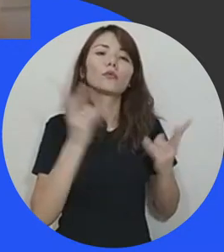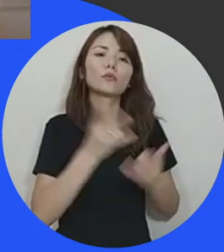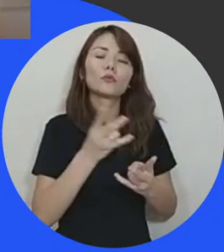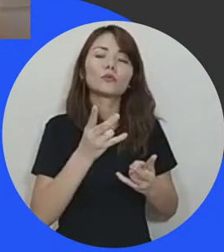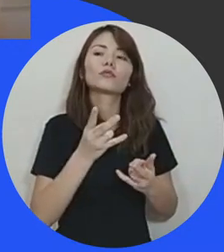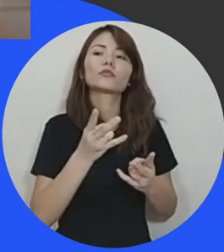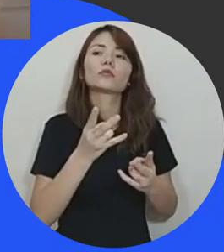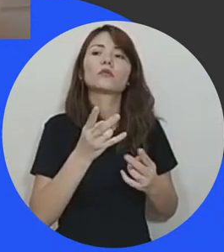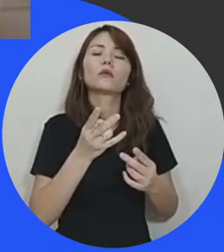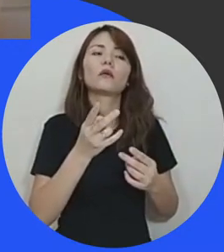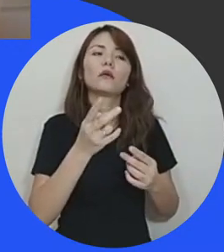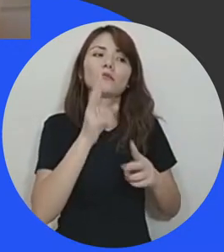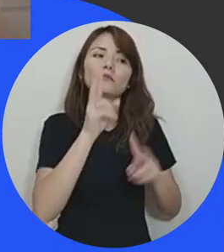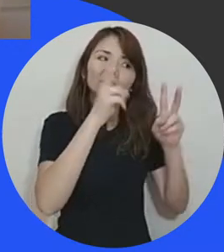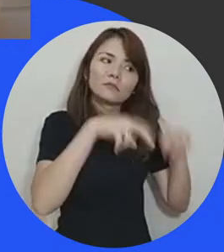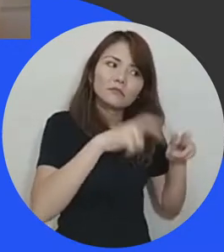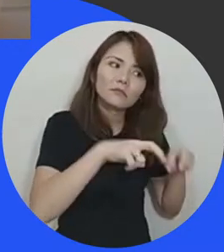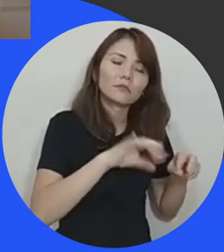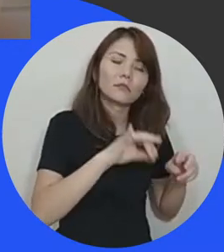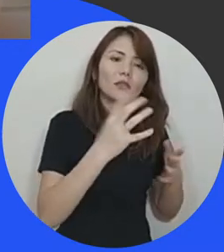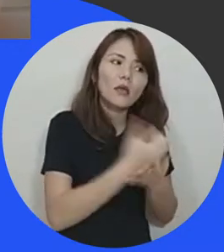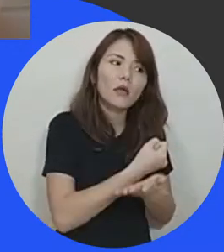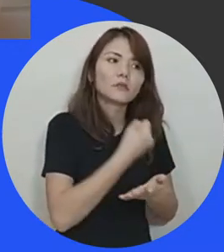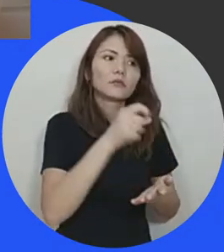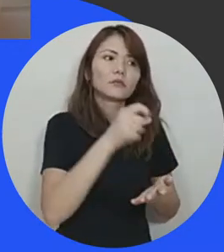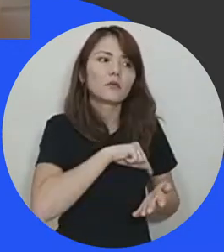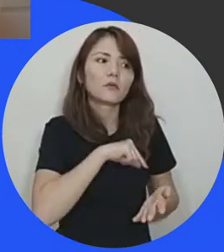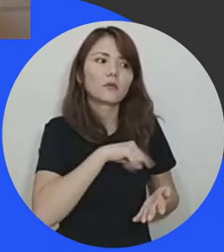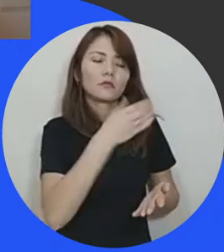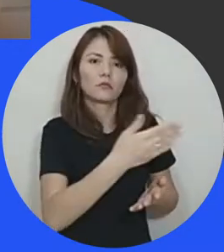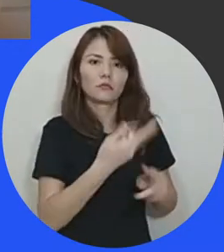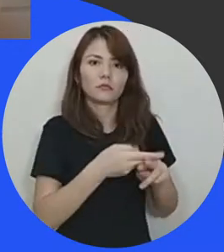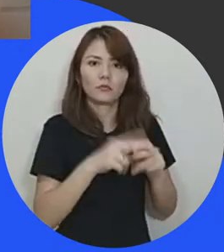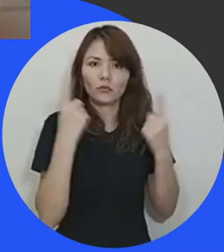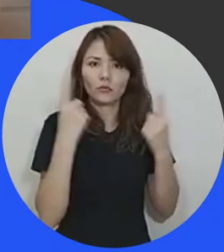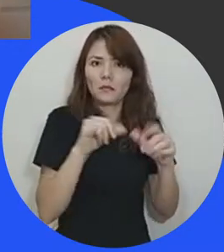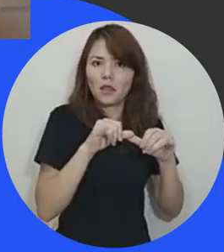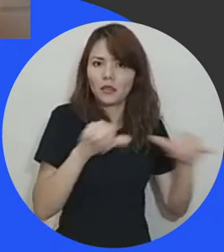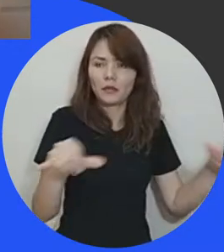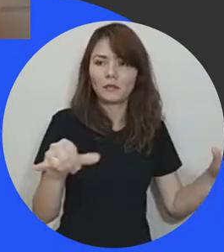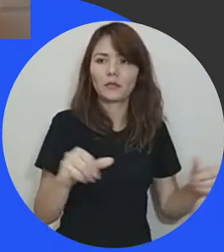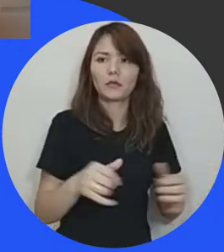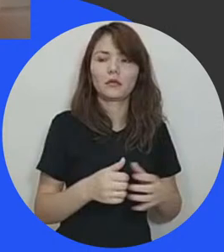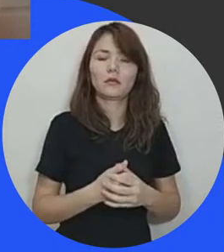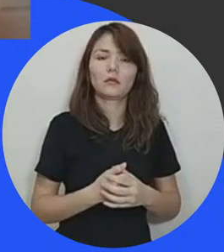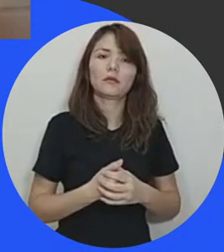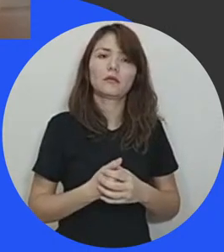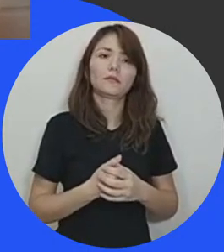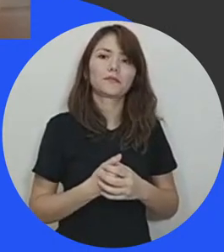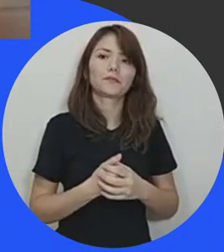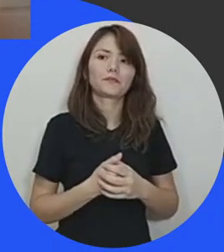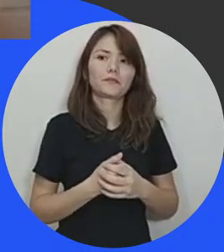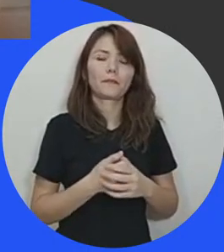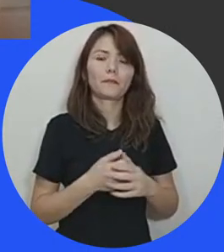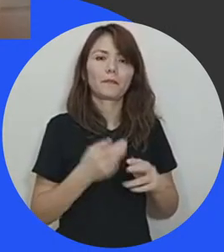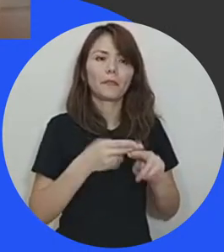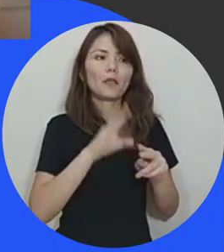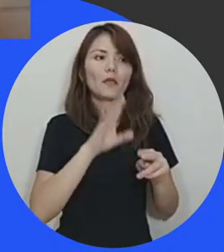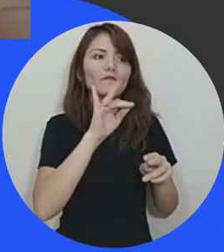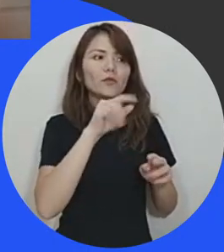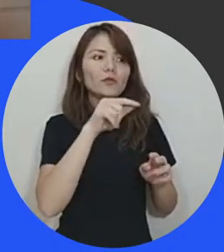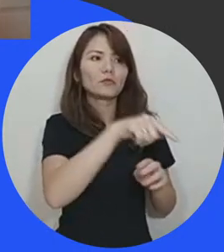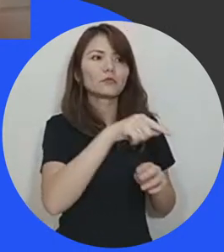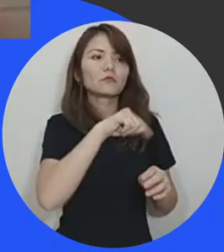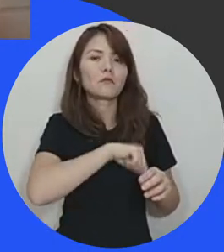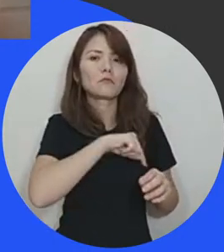pandemic that has that sort of combination of the ability of the virus to transmit, the difficulty to control it, and